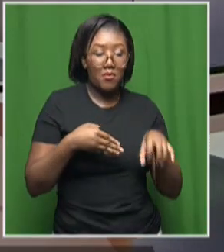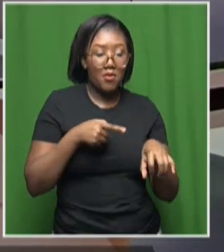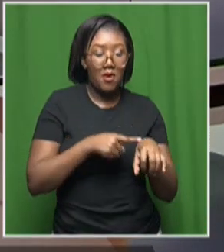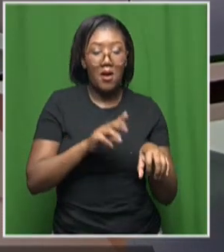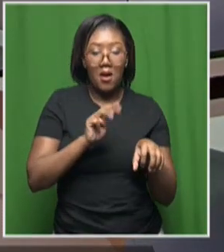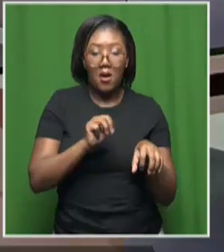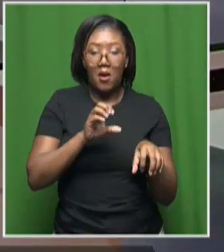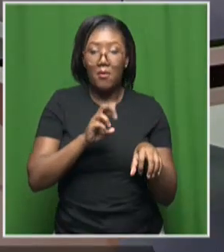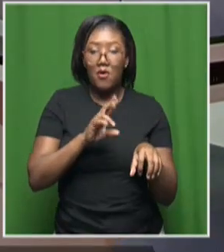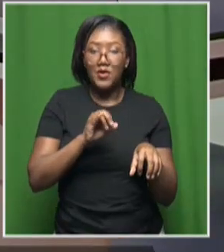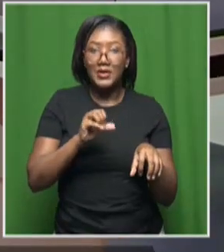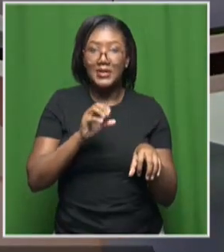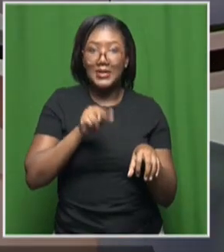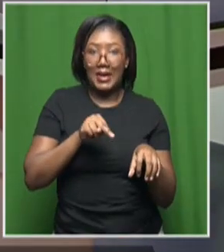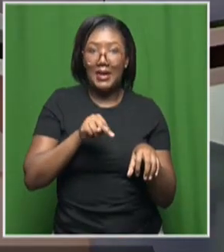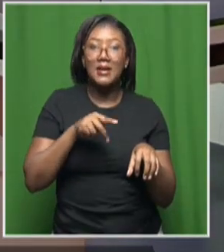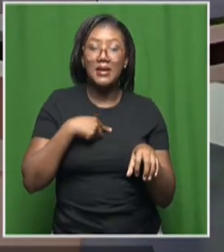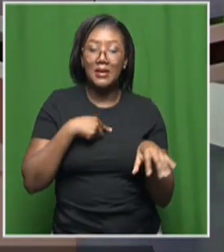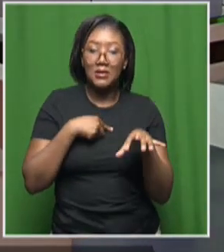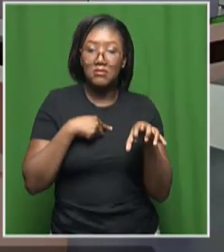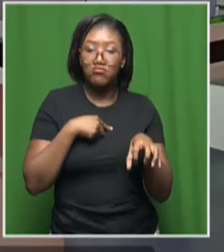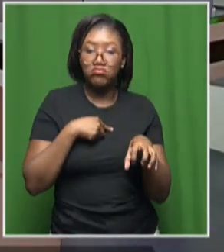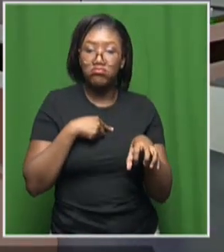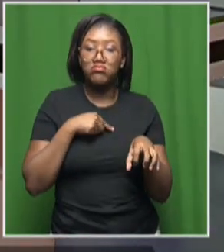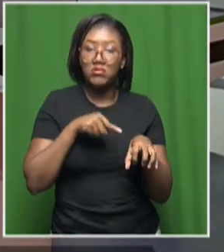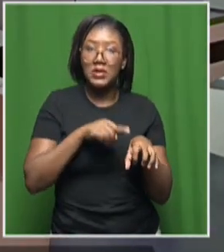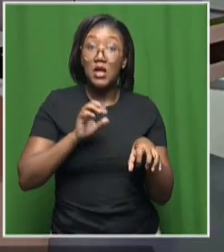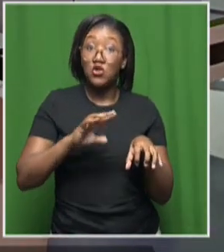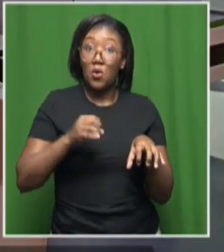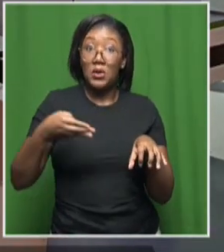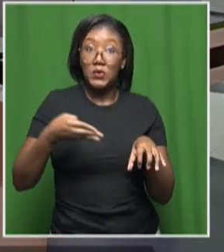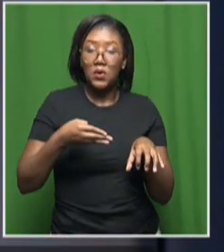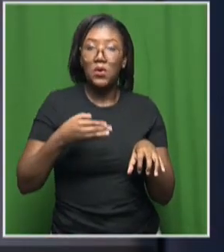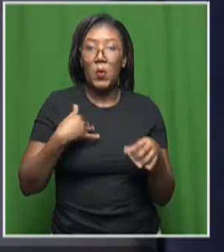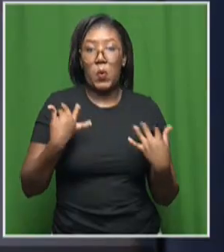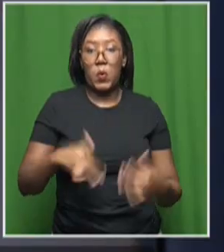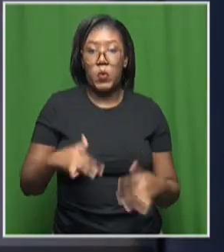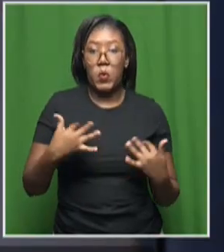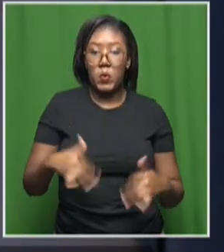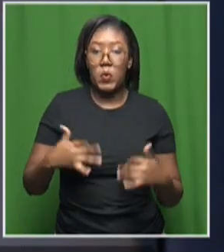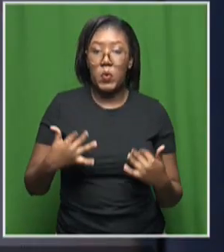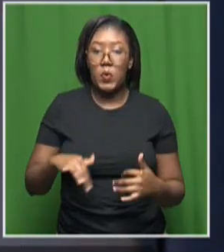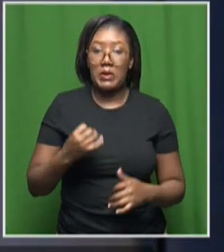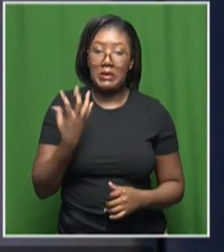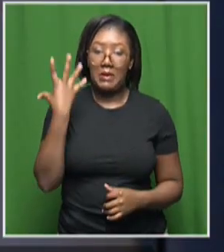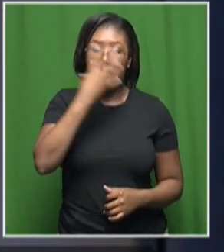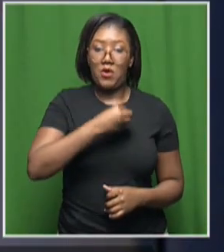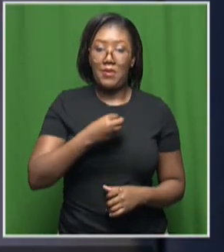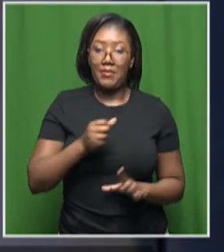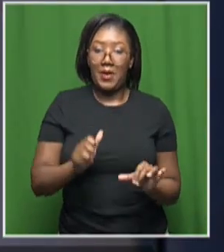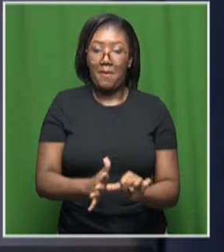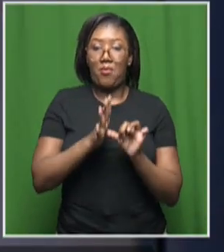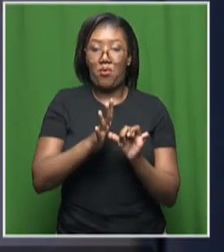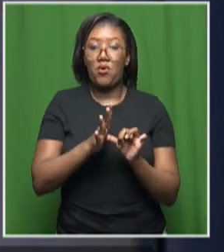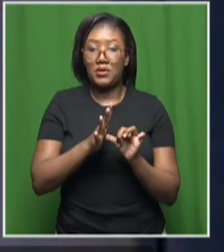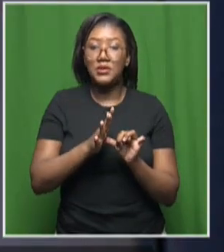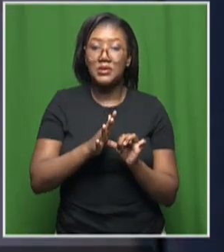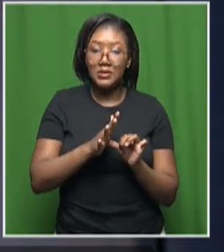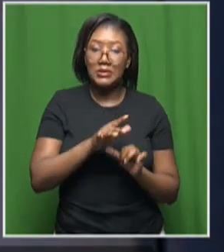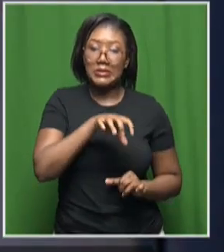Isaacson. Okay. So, you know, there's also a very significant thing about the position